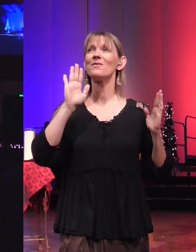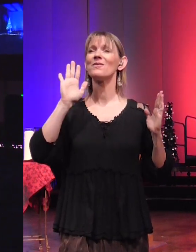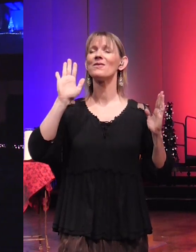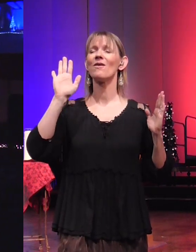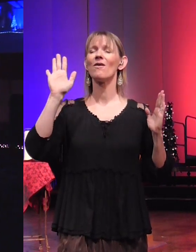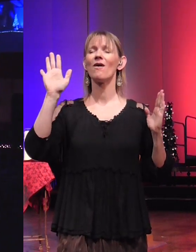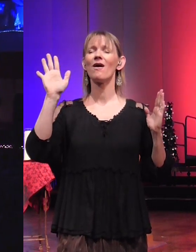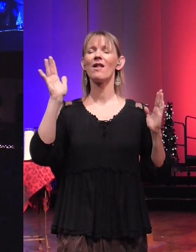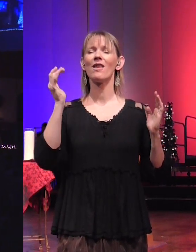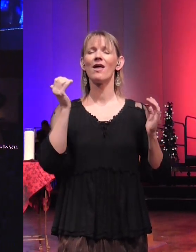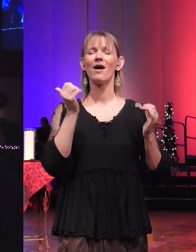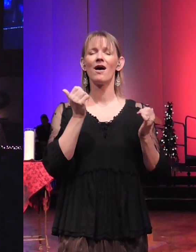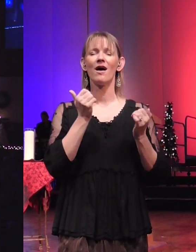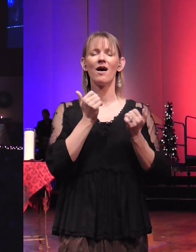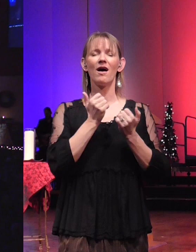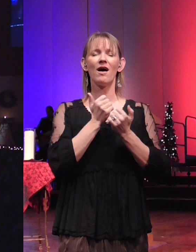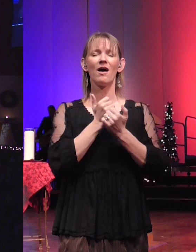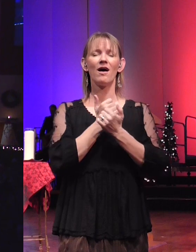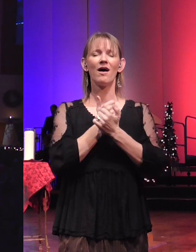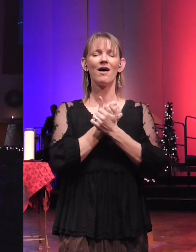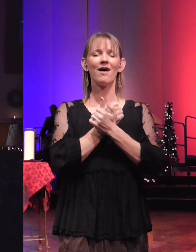to your